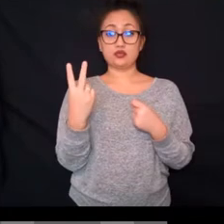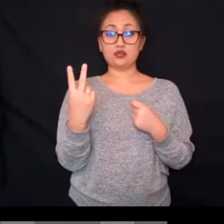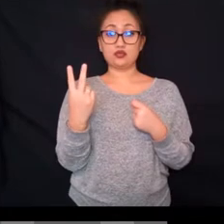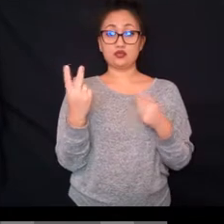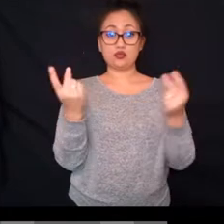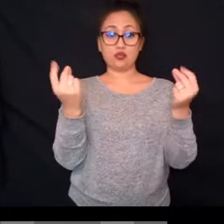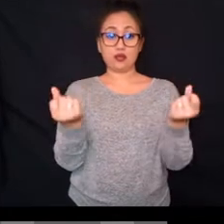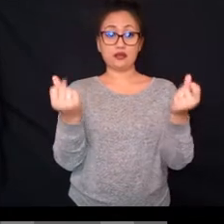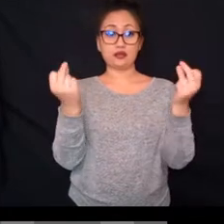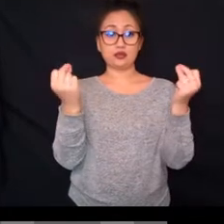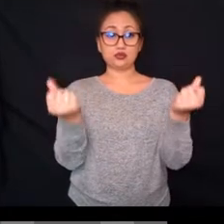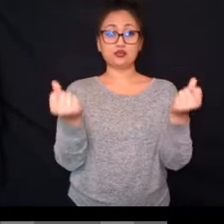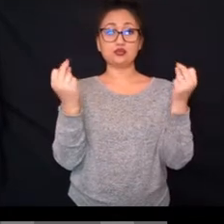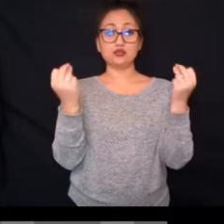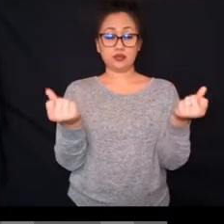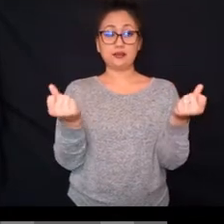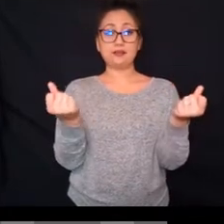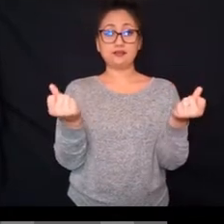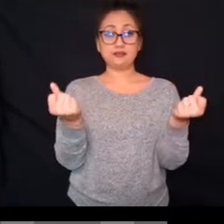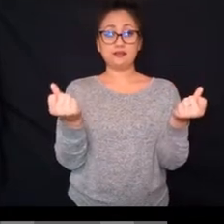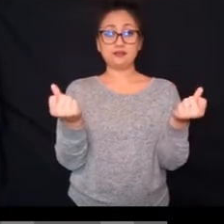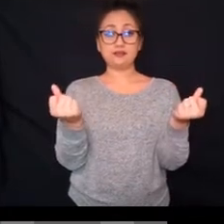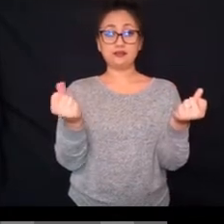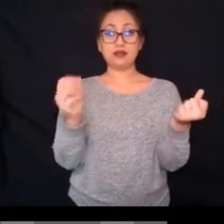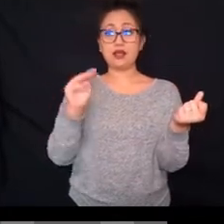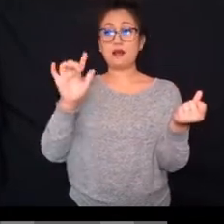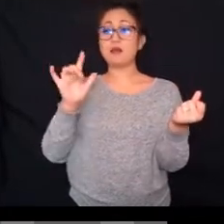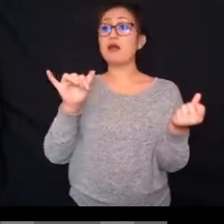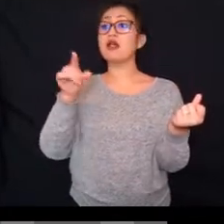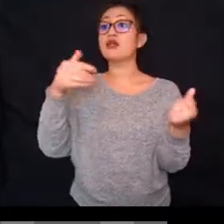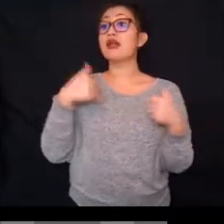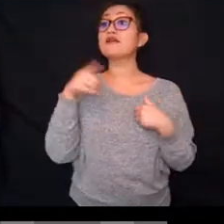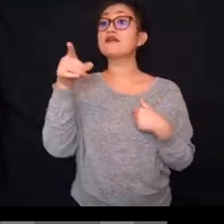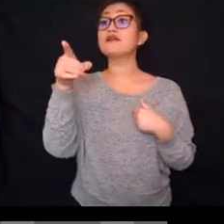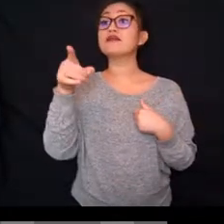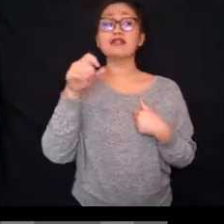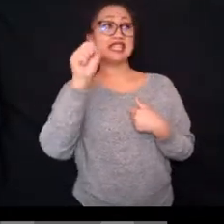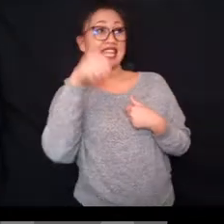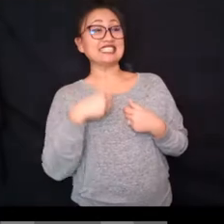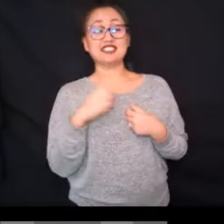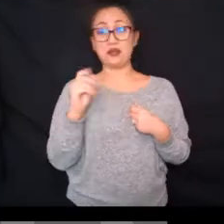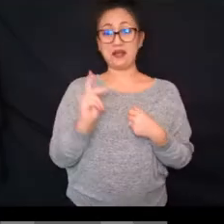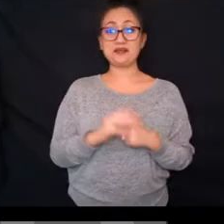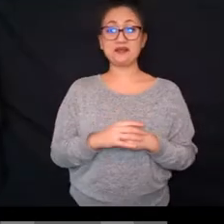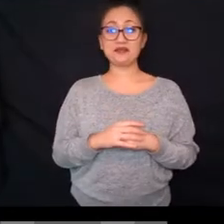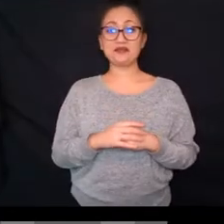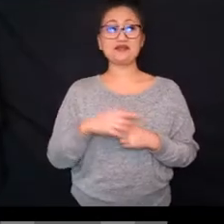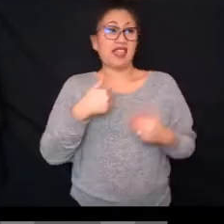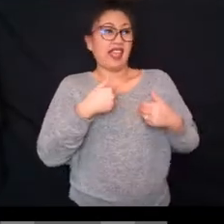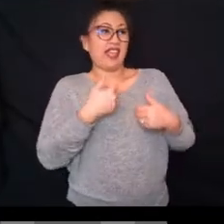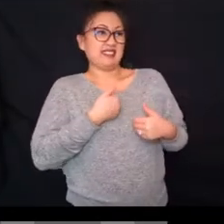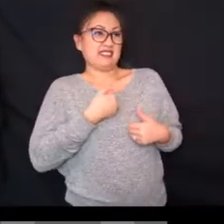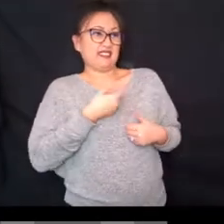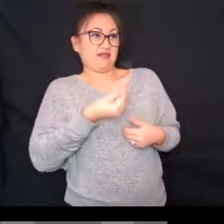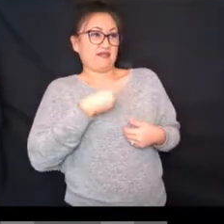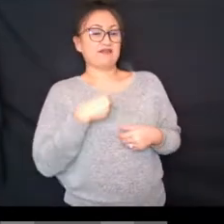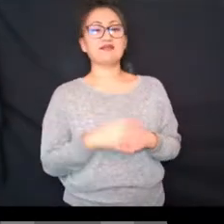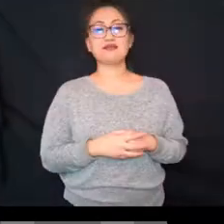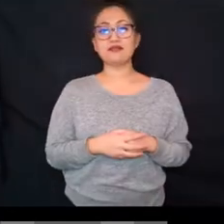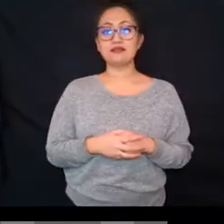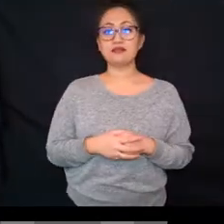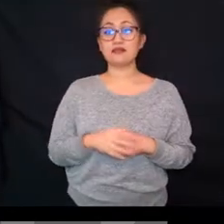2, 3. Miss Molly, did you get one? Yes. Yes. All right. I gave myself one. I need you to turn around this